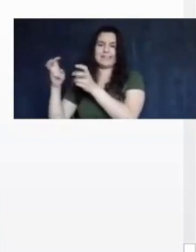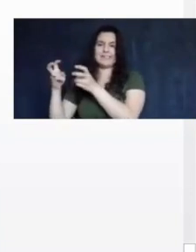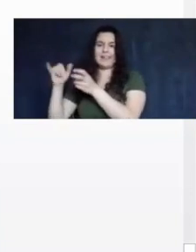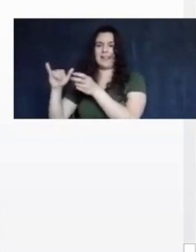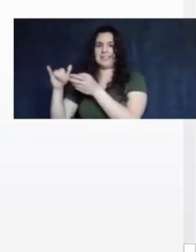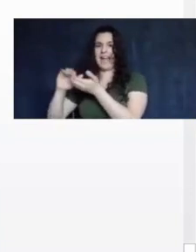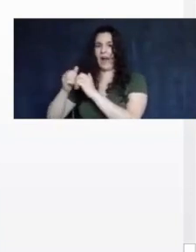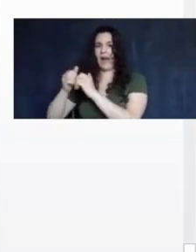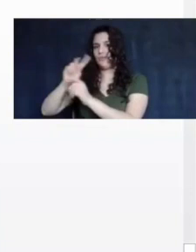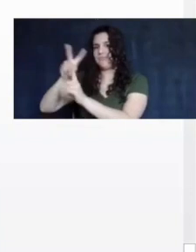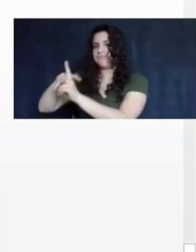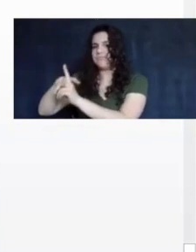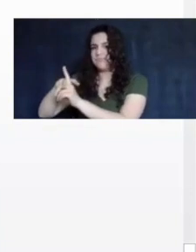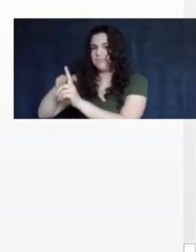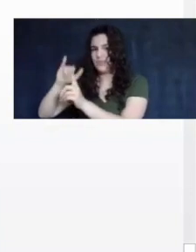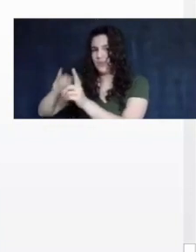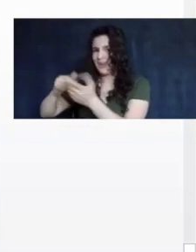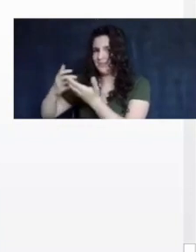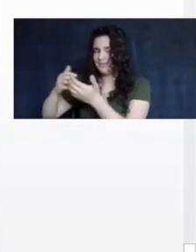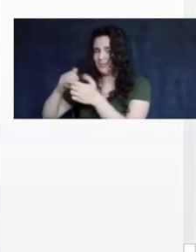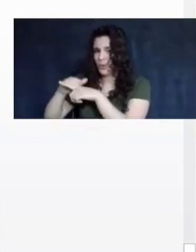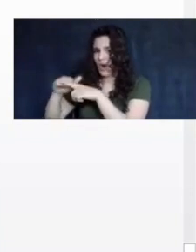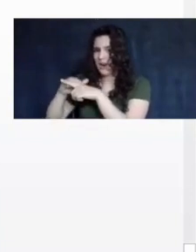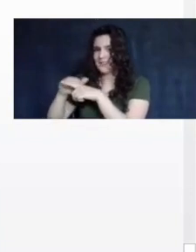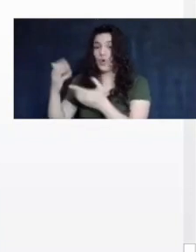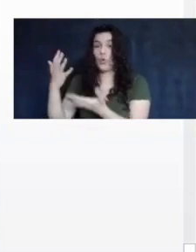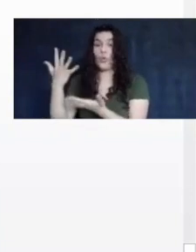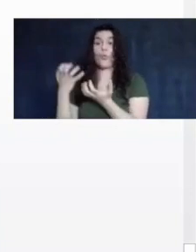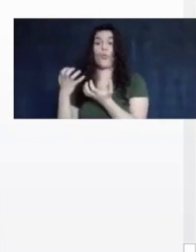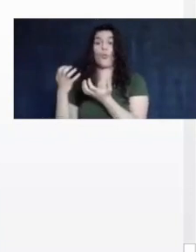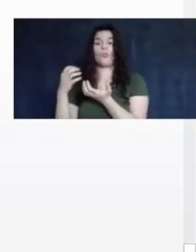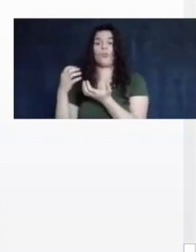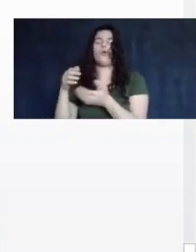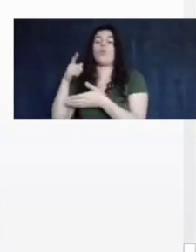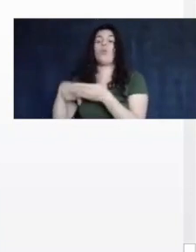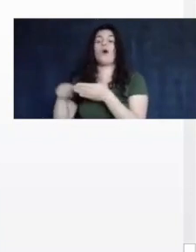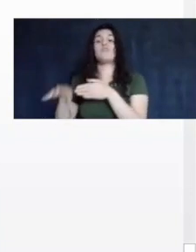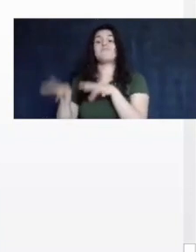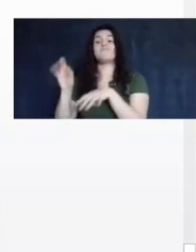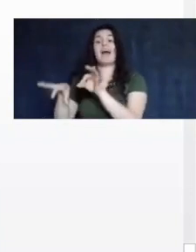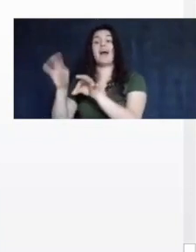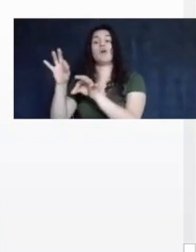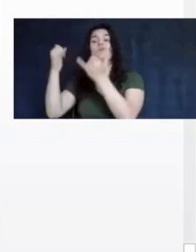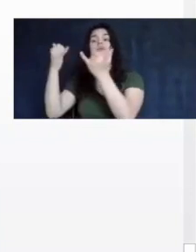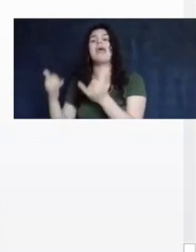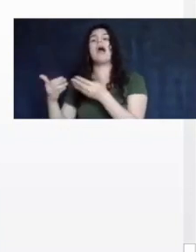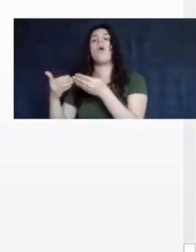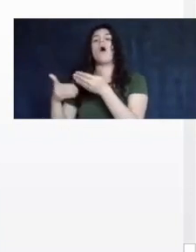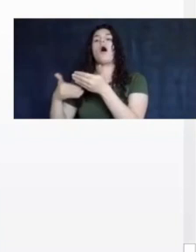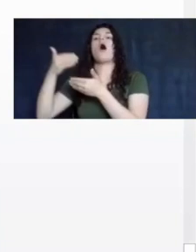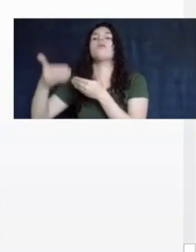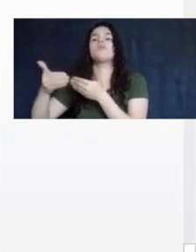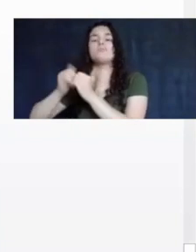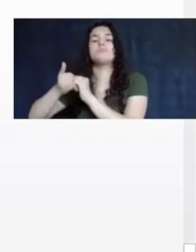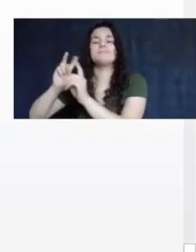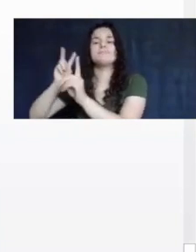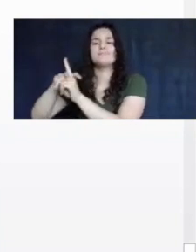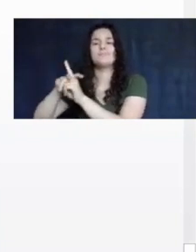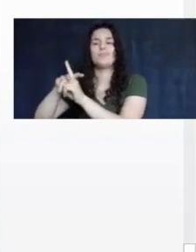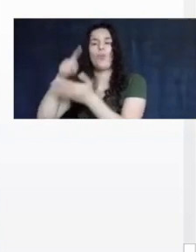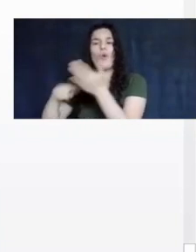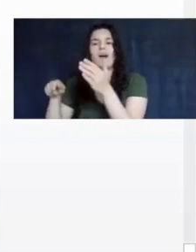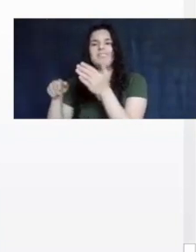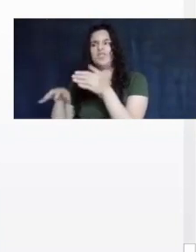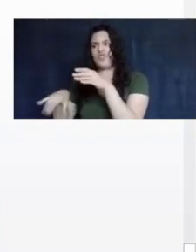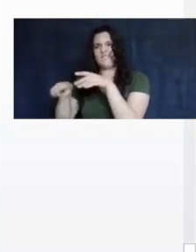practice. So here are my findings, but now let's take it a step further. What can I do with it? When you